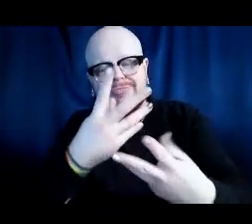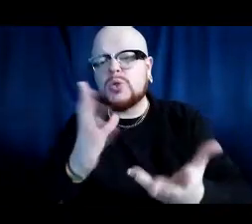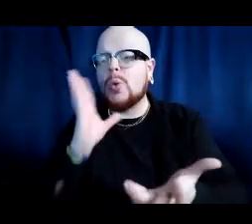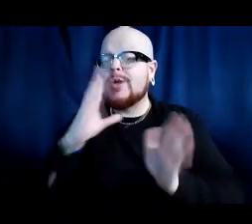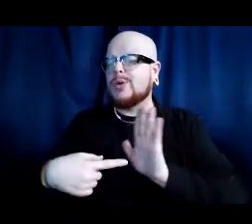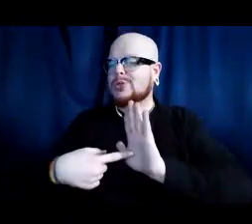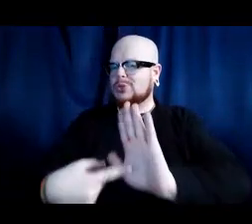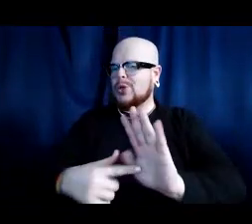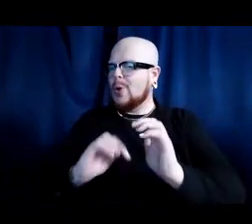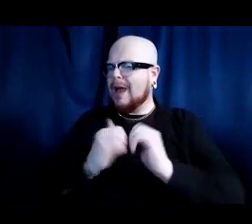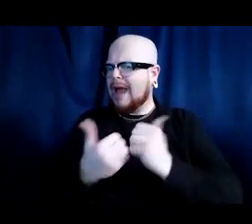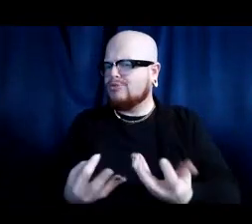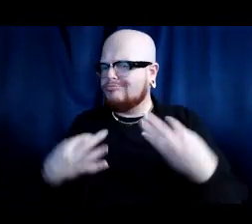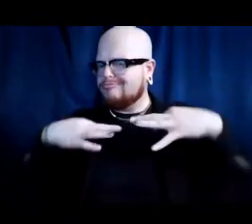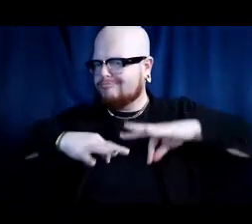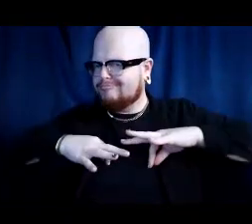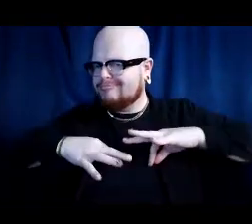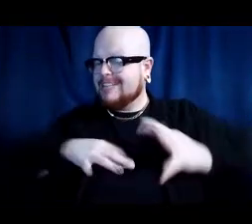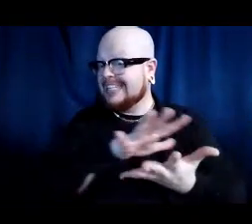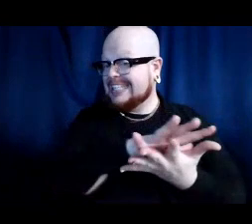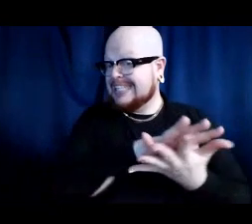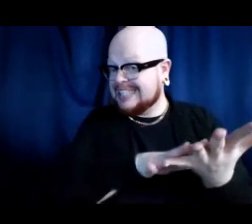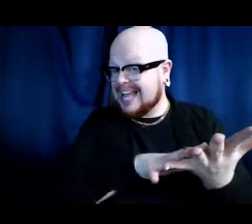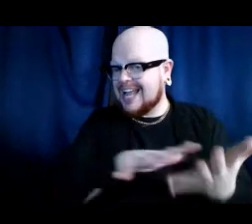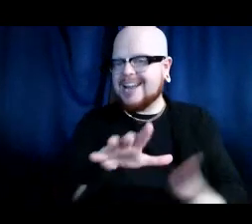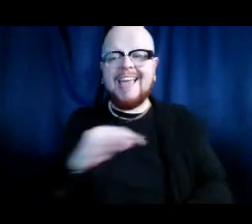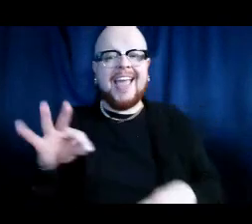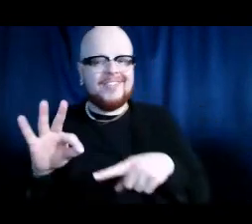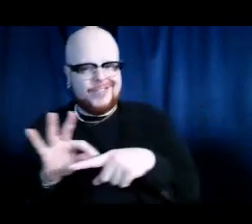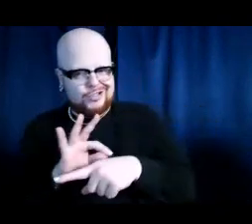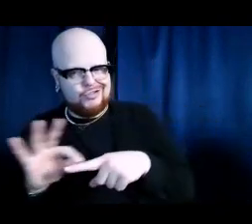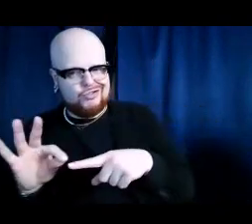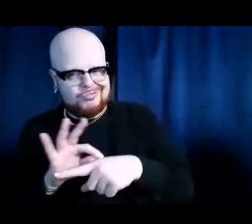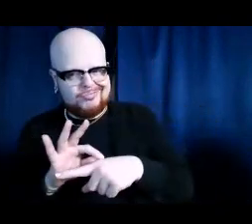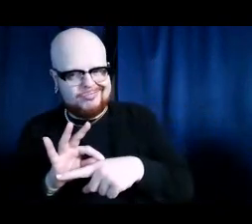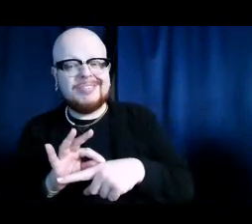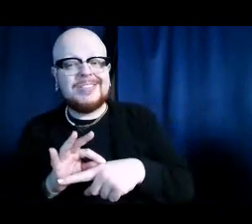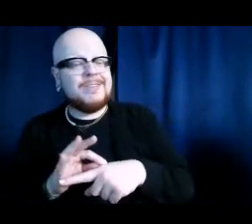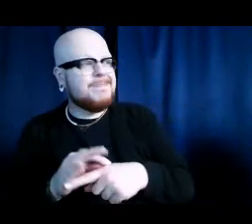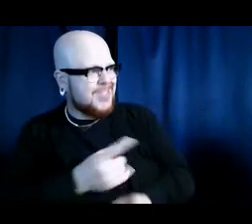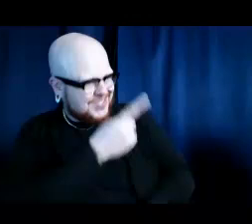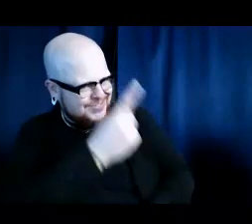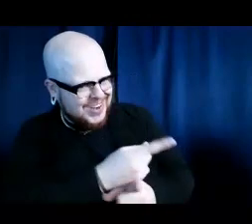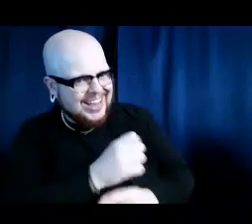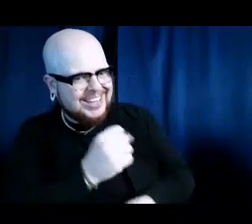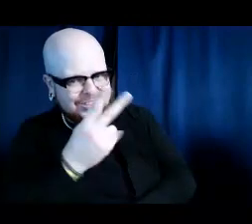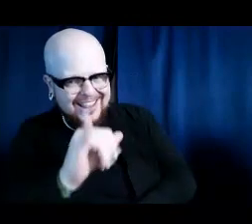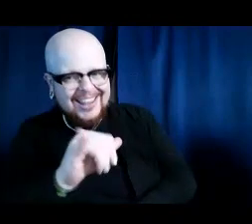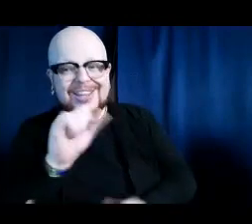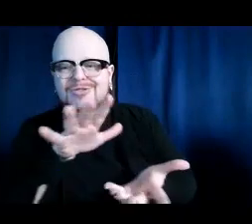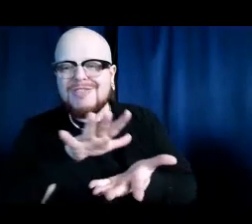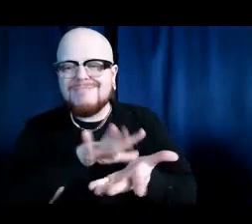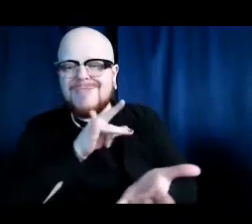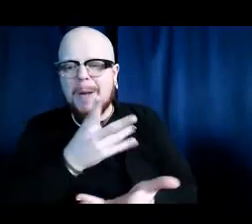you can have your cake and eat it too. We're putting our aprons on and we are ready to